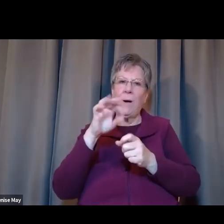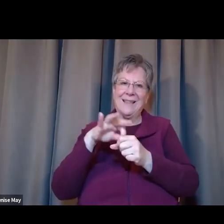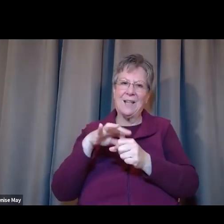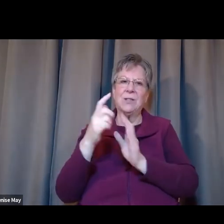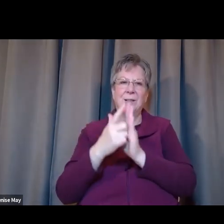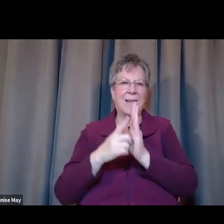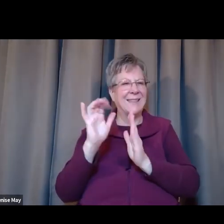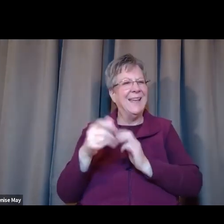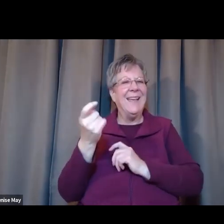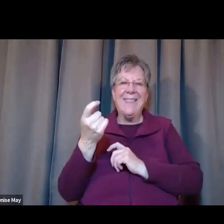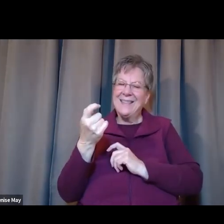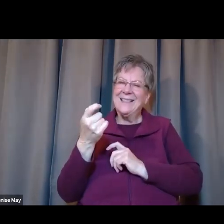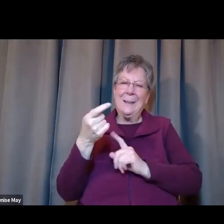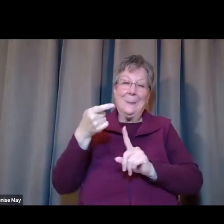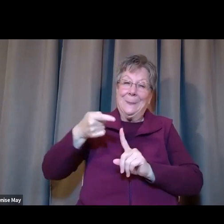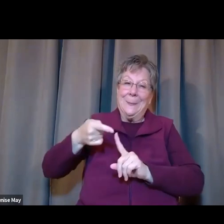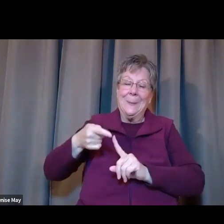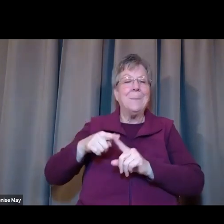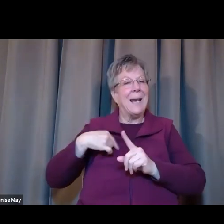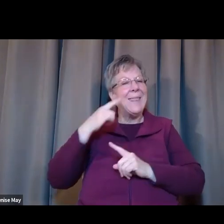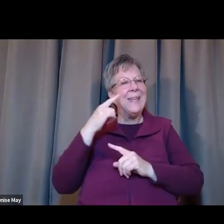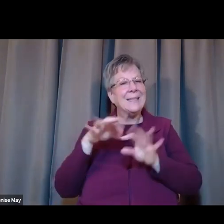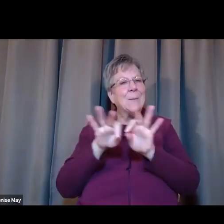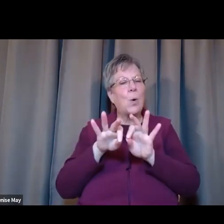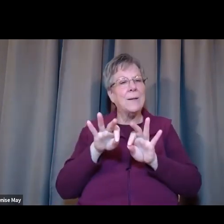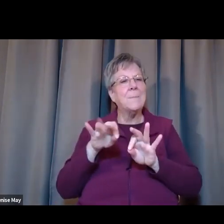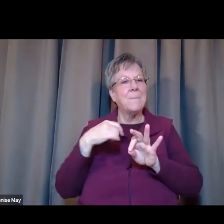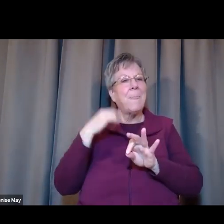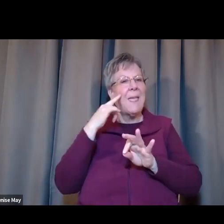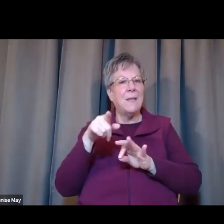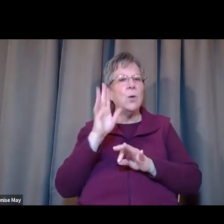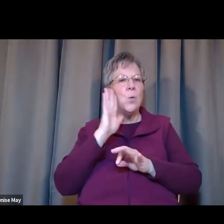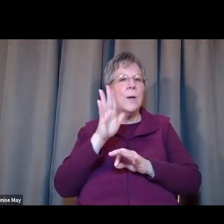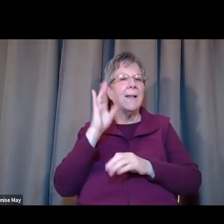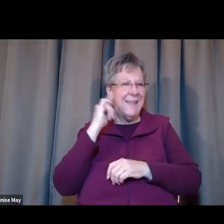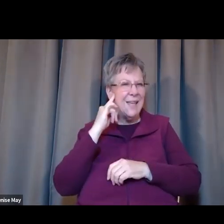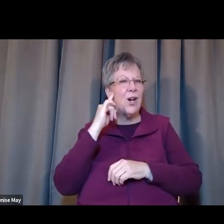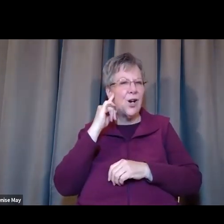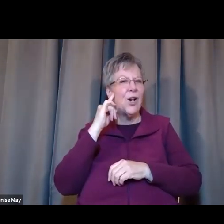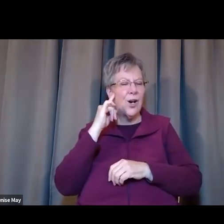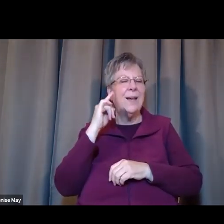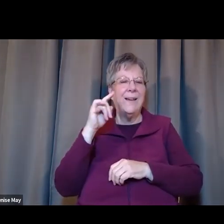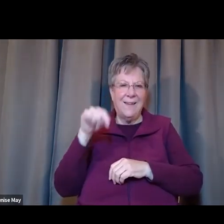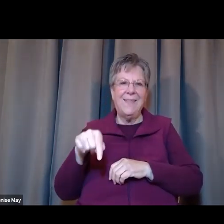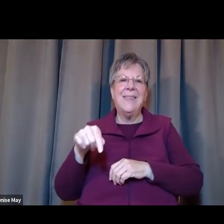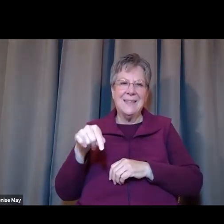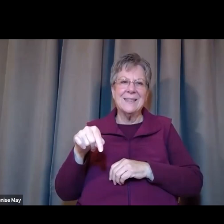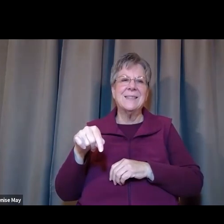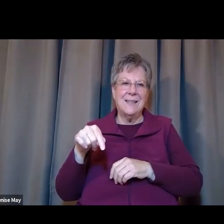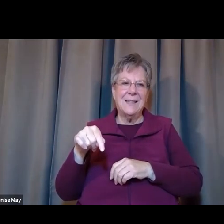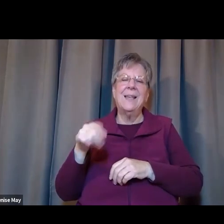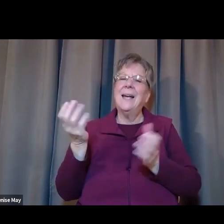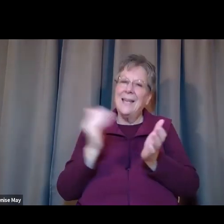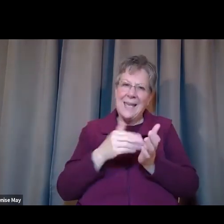again, it's a little down in the weeds, but I think it's important, right? I think you guys will hear this in the audience, and certainly in the panel, we're familiar with this time and time